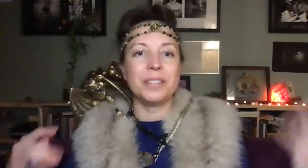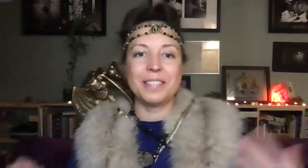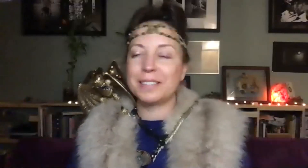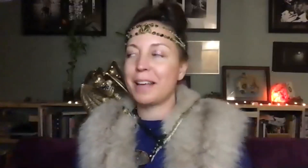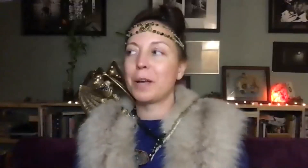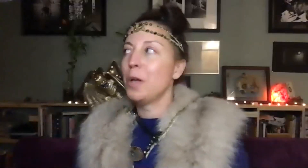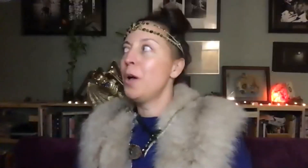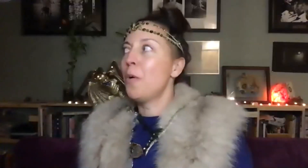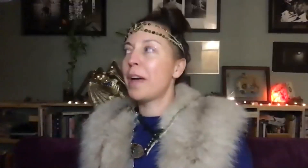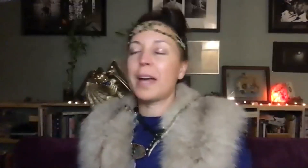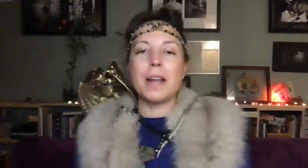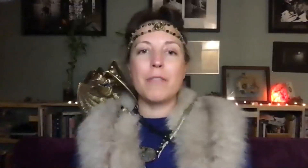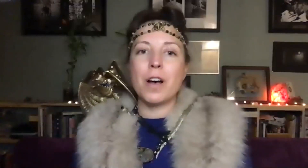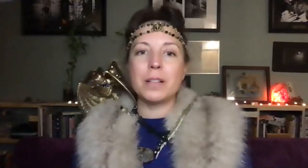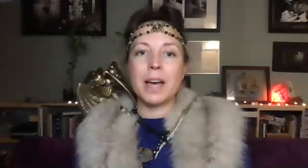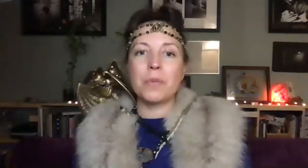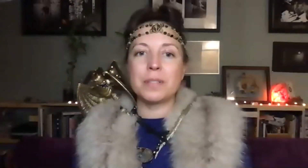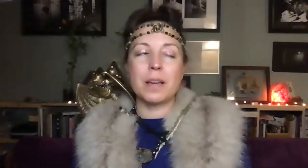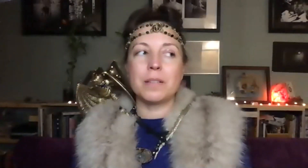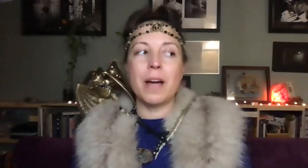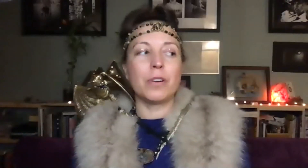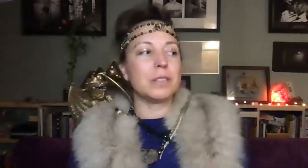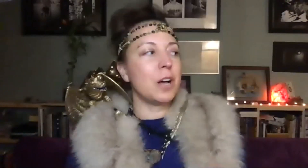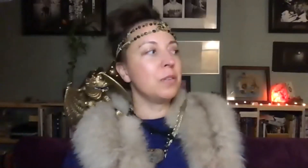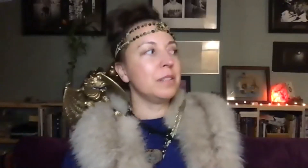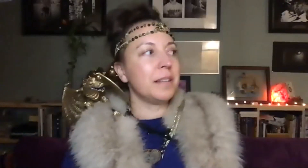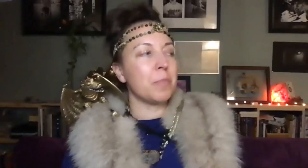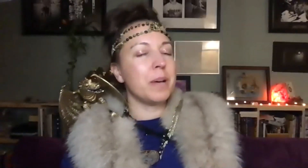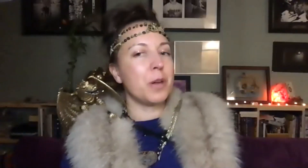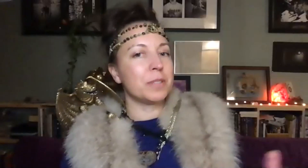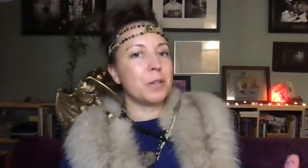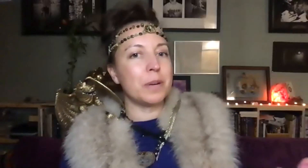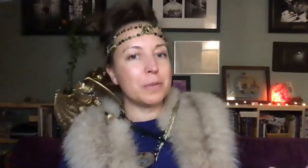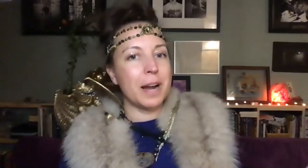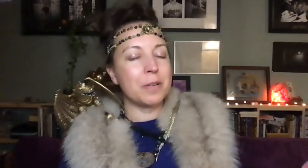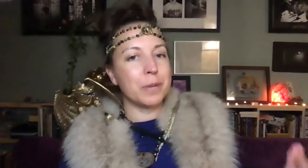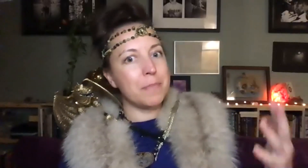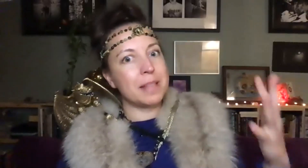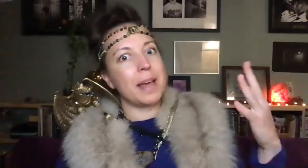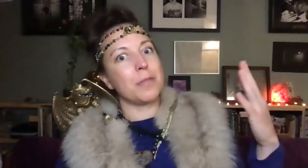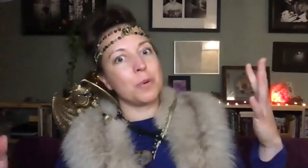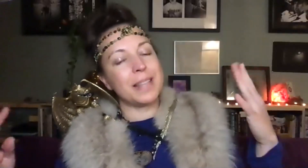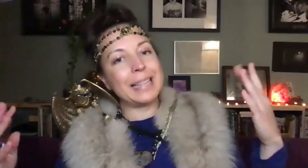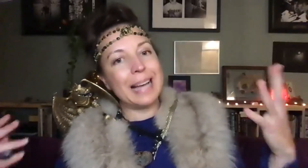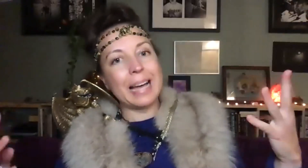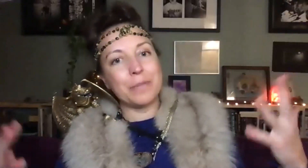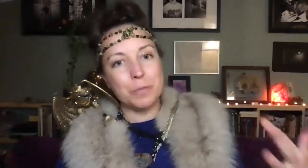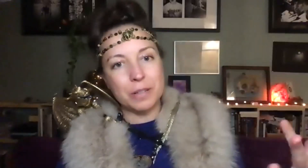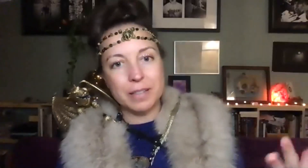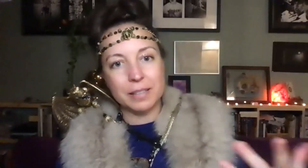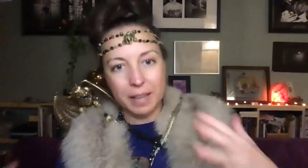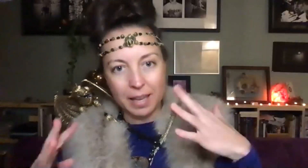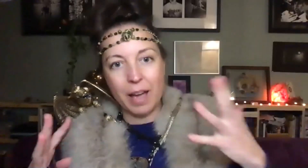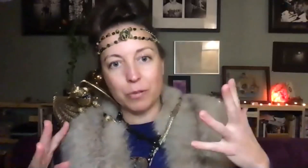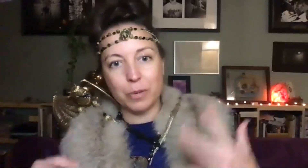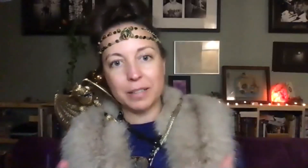that were just like, well, like I felt like I was like never alone, like, but there was nobody around. But I mean, like, there was a lot of